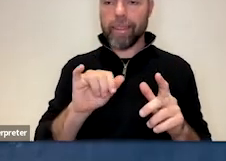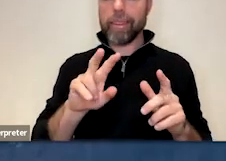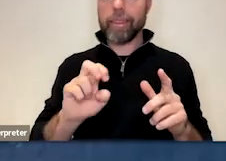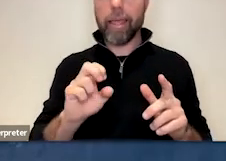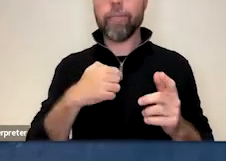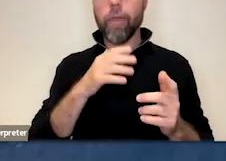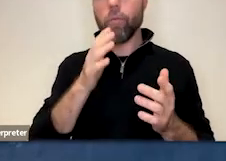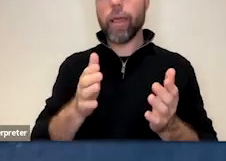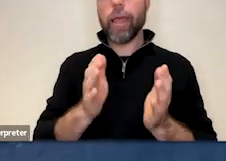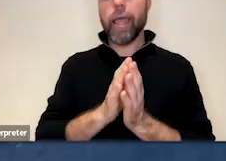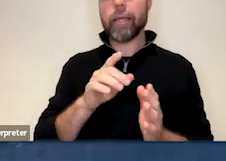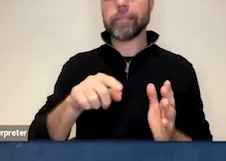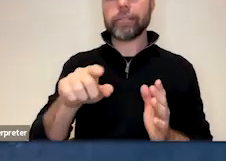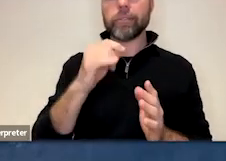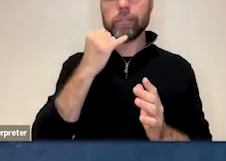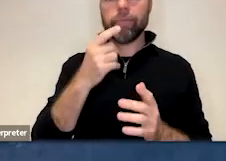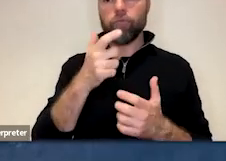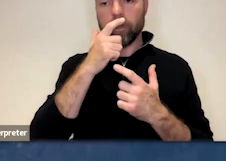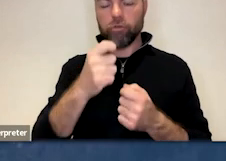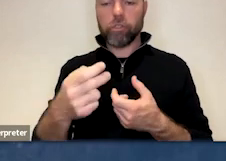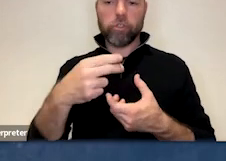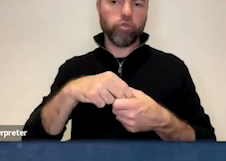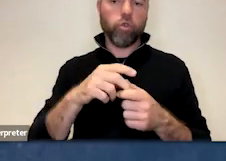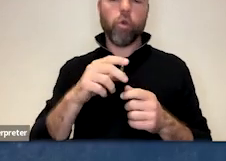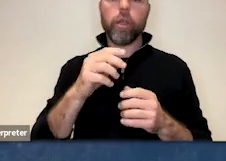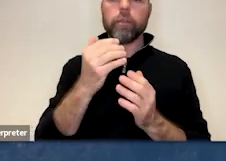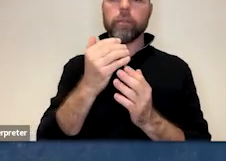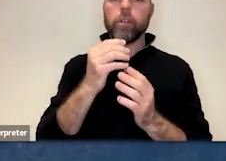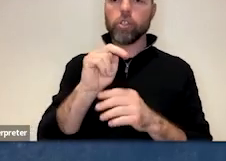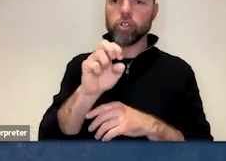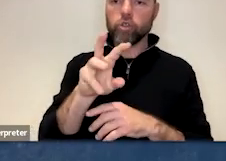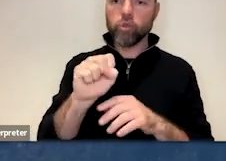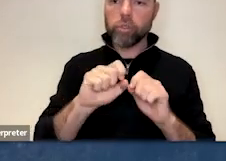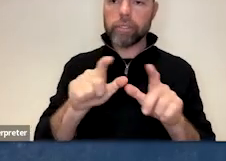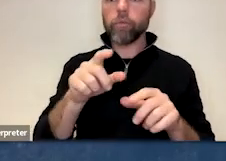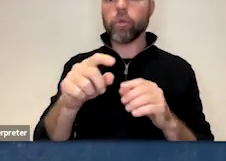ask you, if you're interested in joining our newsletter, to email us again at that